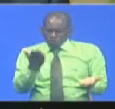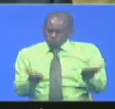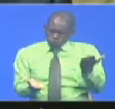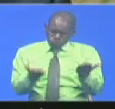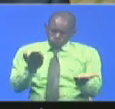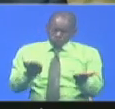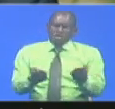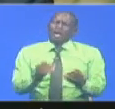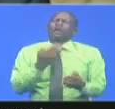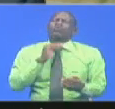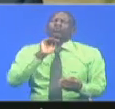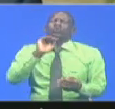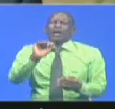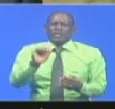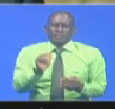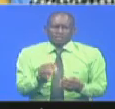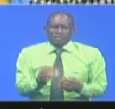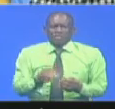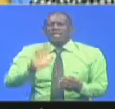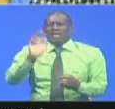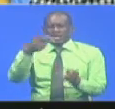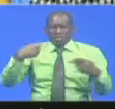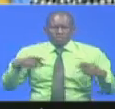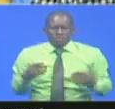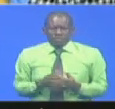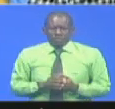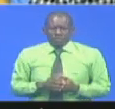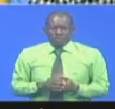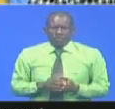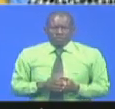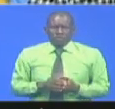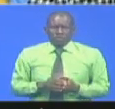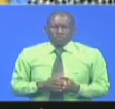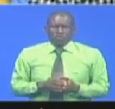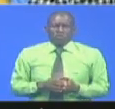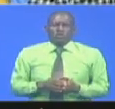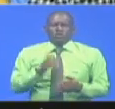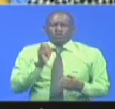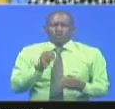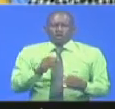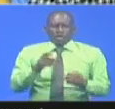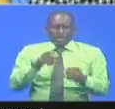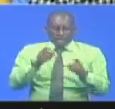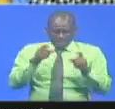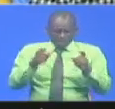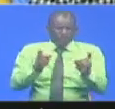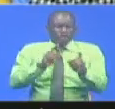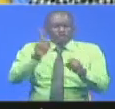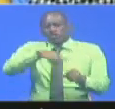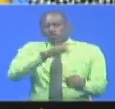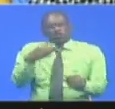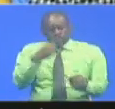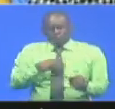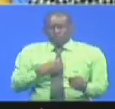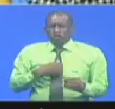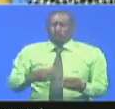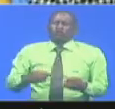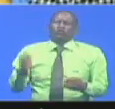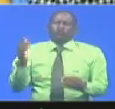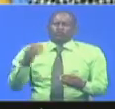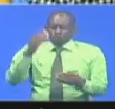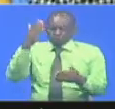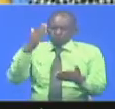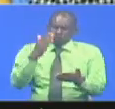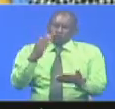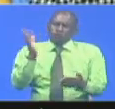appealed to Kenyans. It will be a lie for me to leave this stage without saying that this